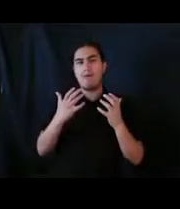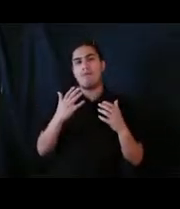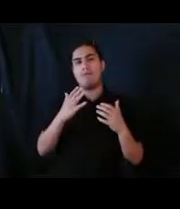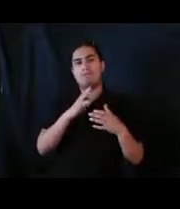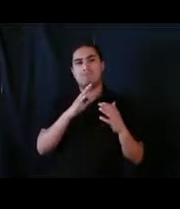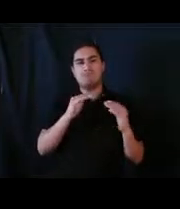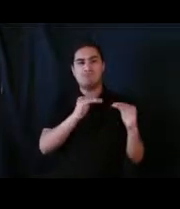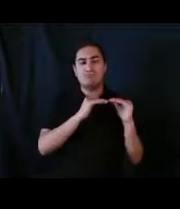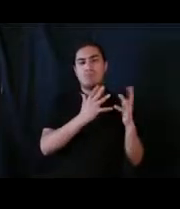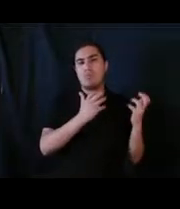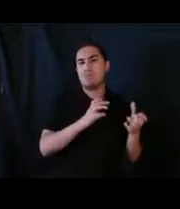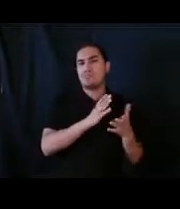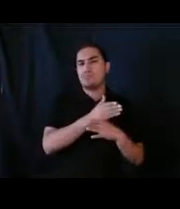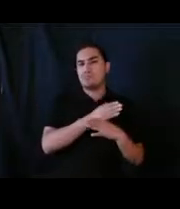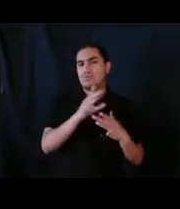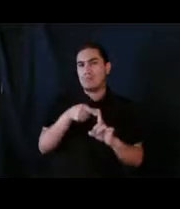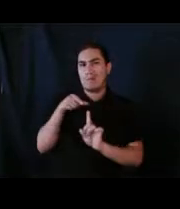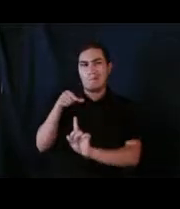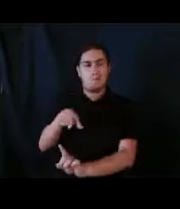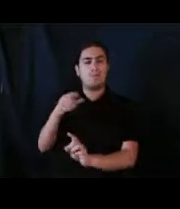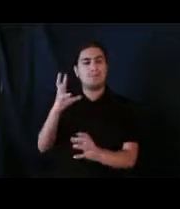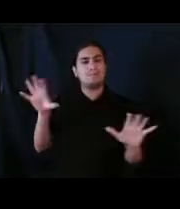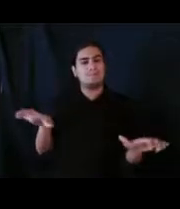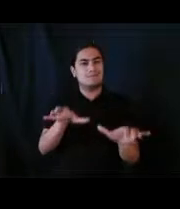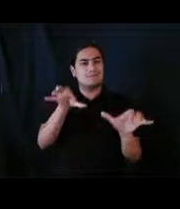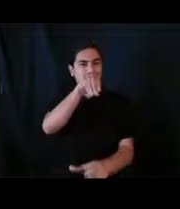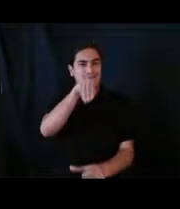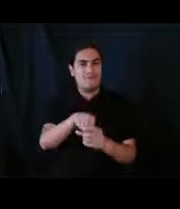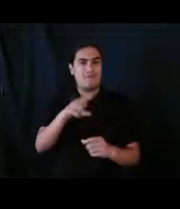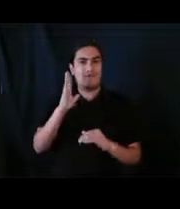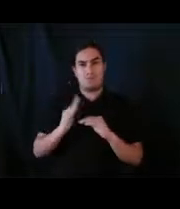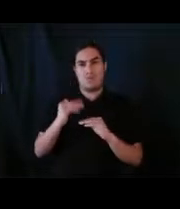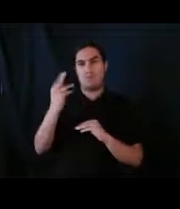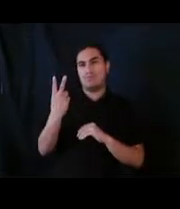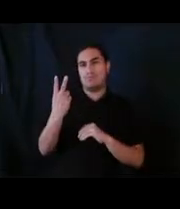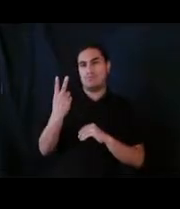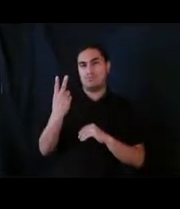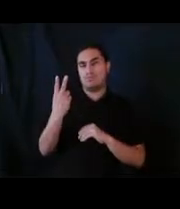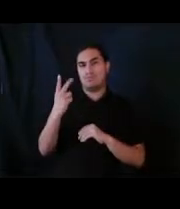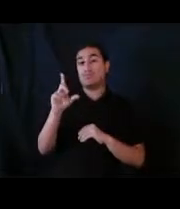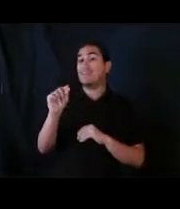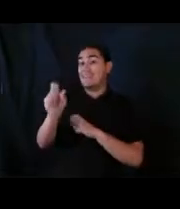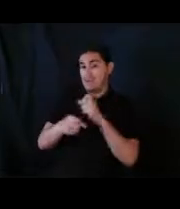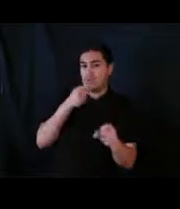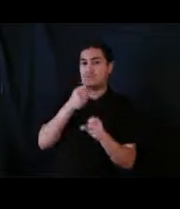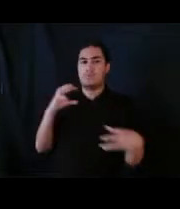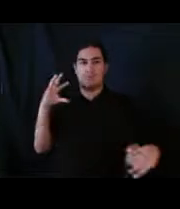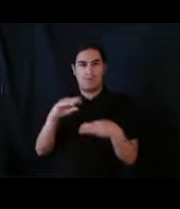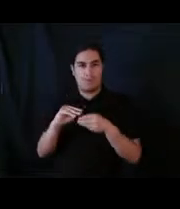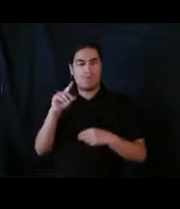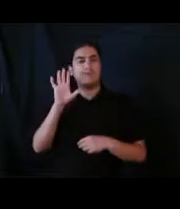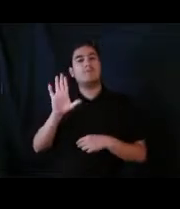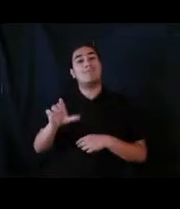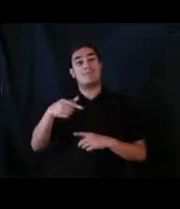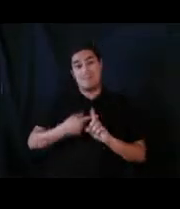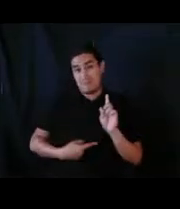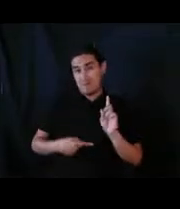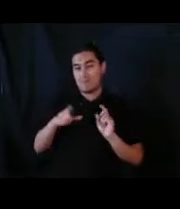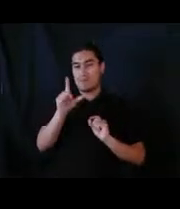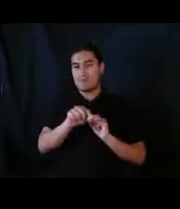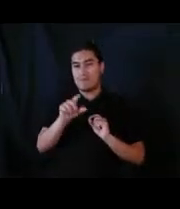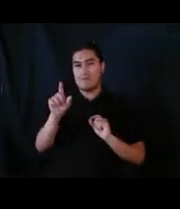that mayor sam licardo has played for more than two decades in those efforts in fact it was this month